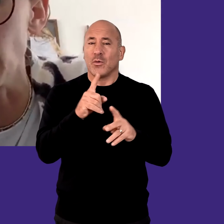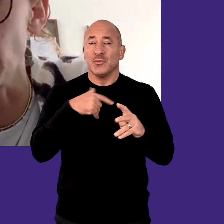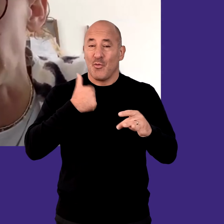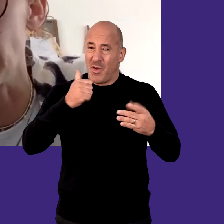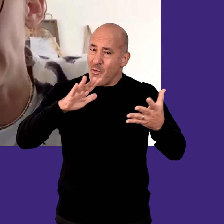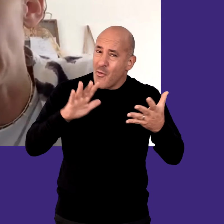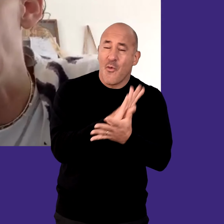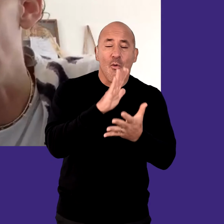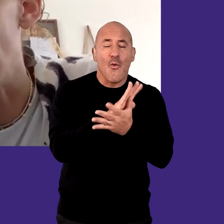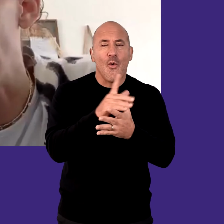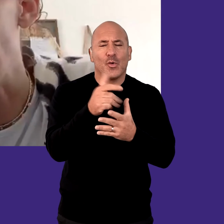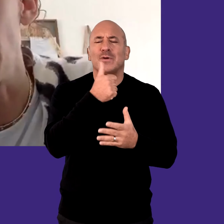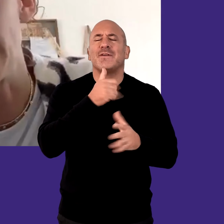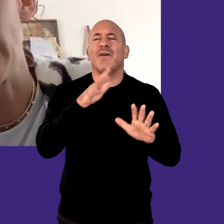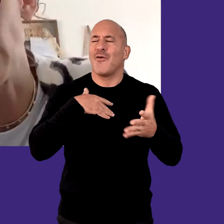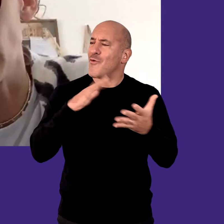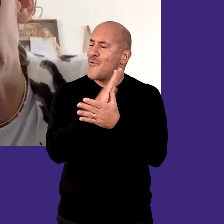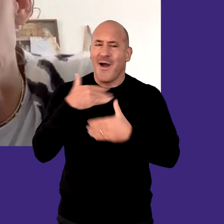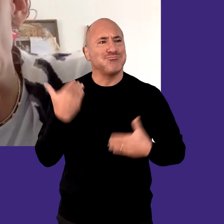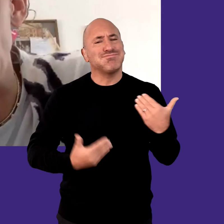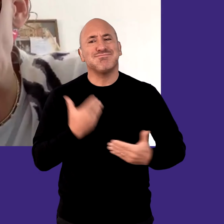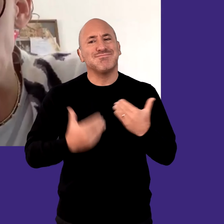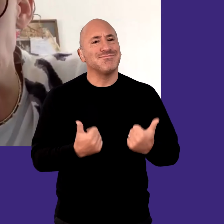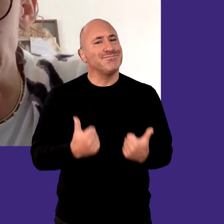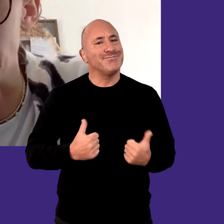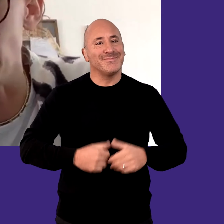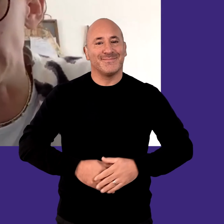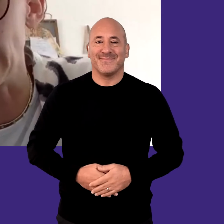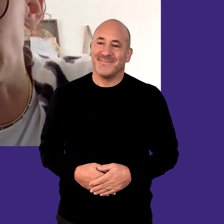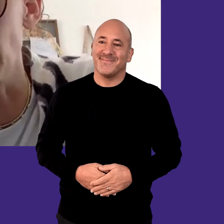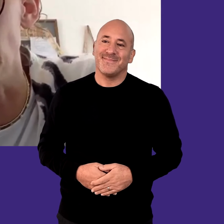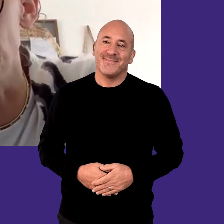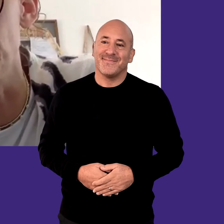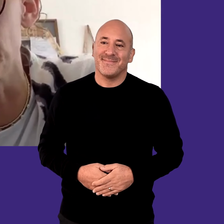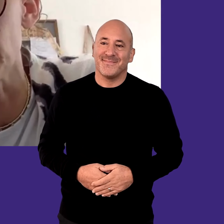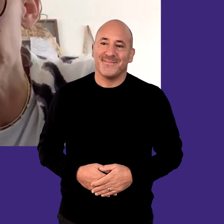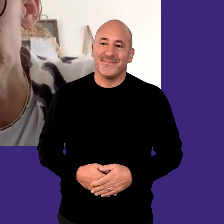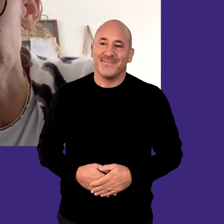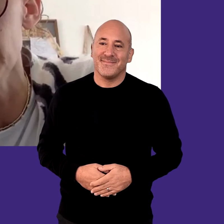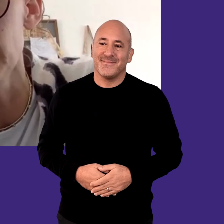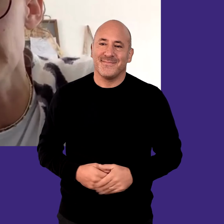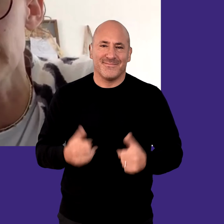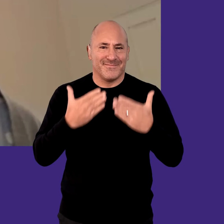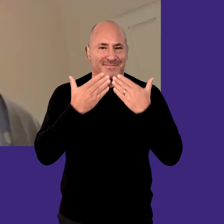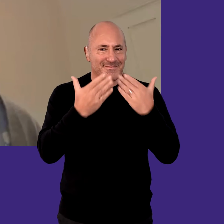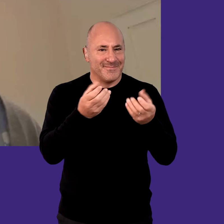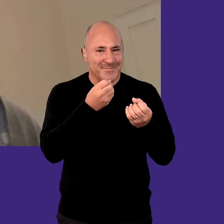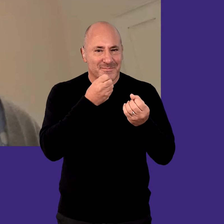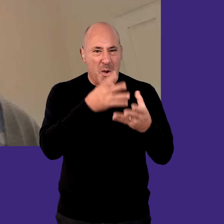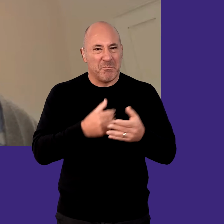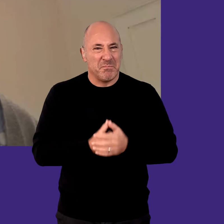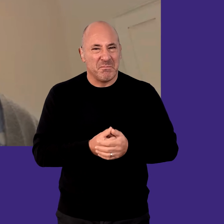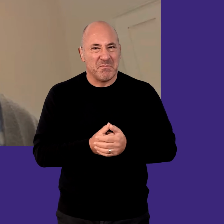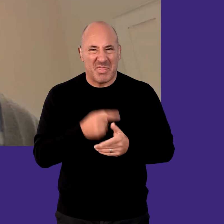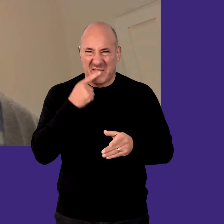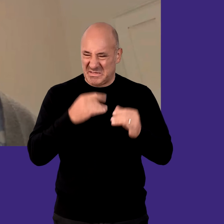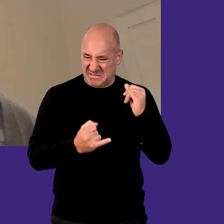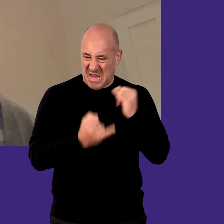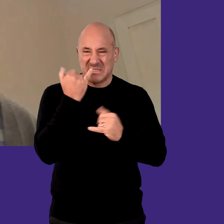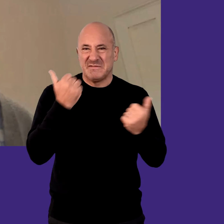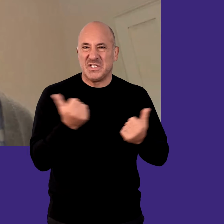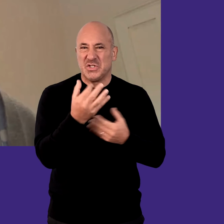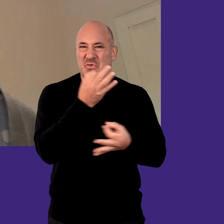their culture. So to do it in a joyous way, I think is really helpful. Thank you, Sally. That's wonderful. I think that